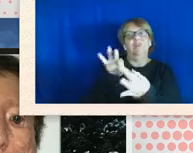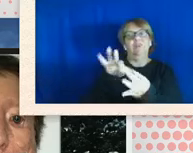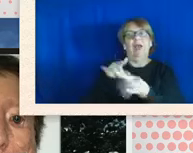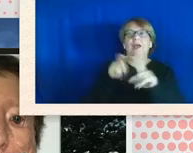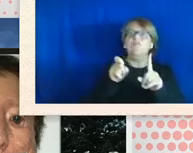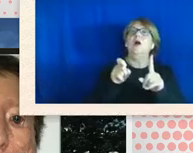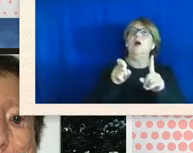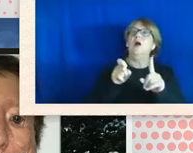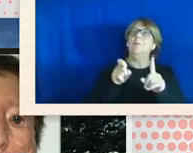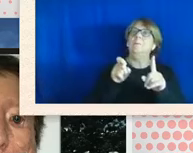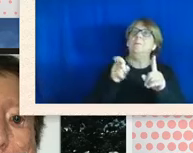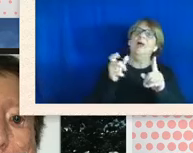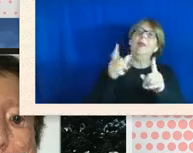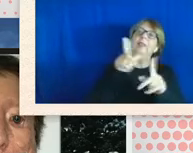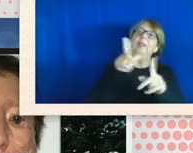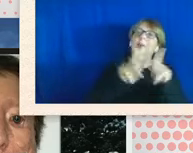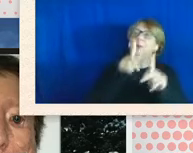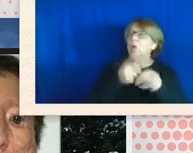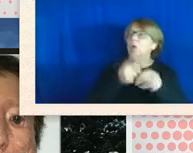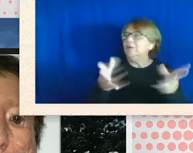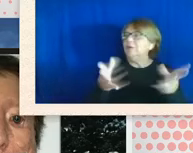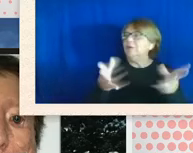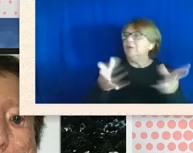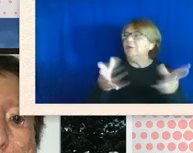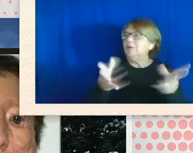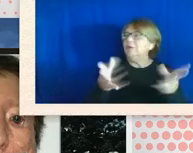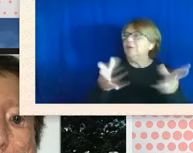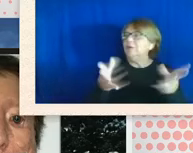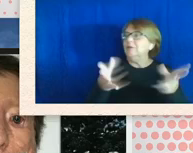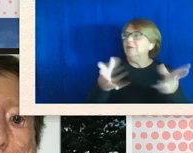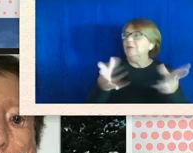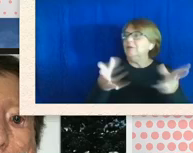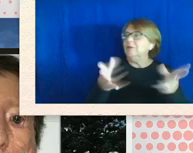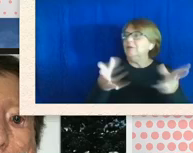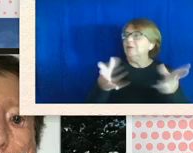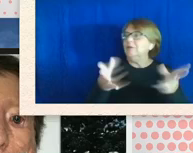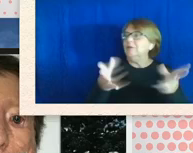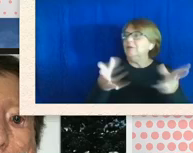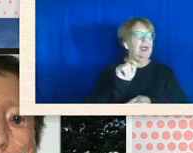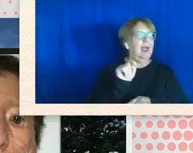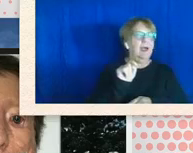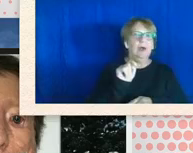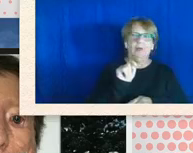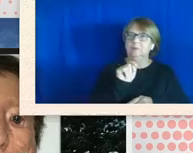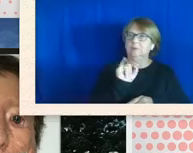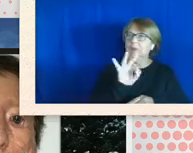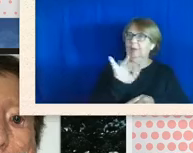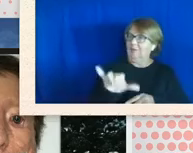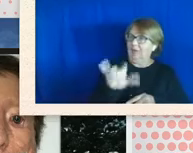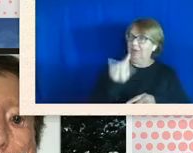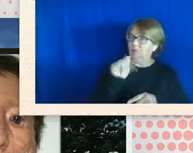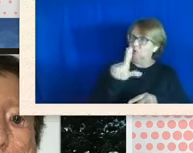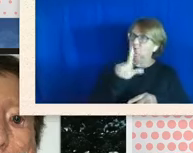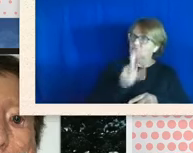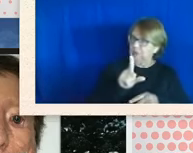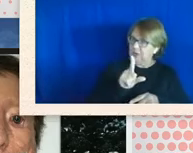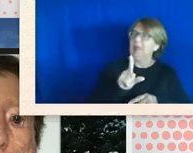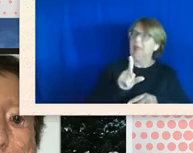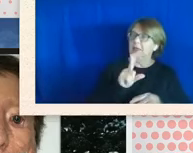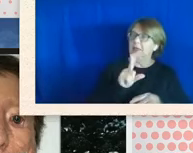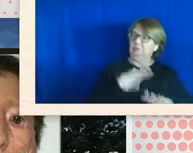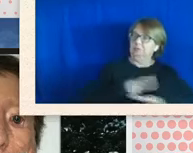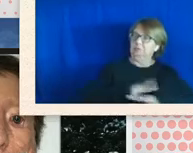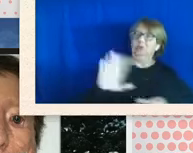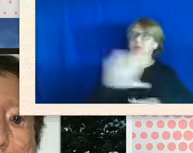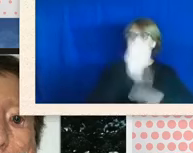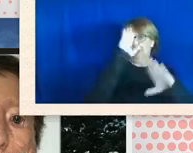assessors and you to find out if the tool is meeting your expectations. That